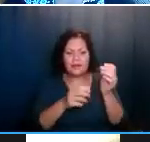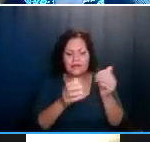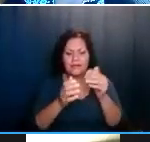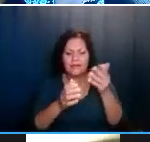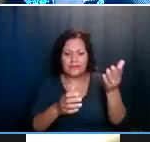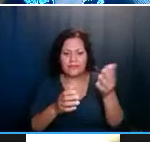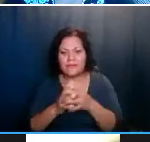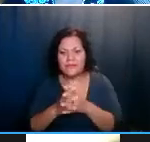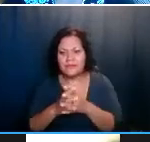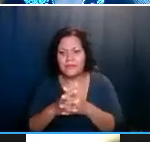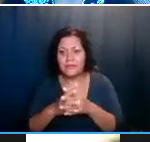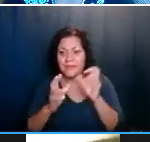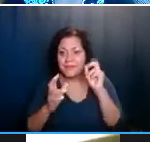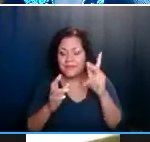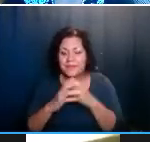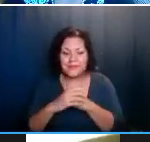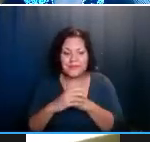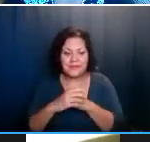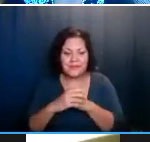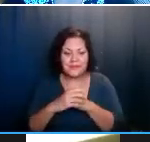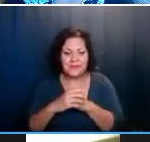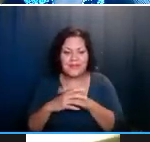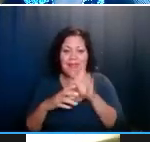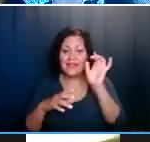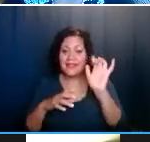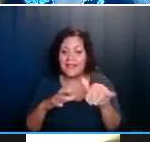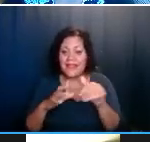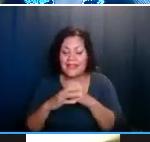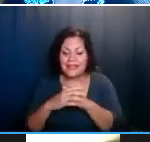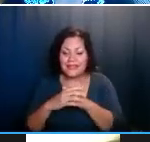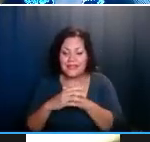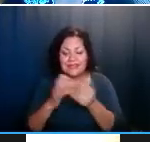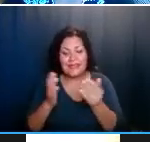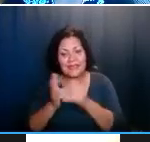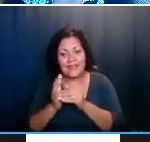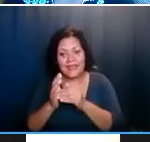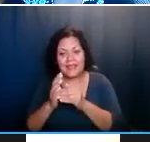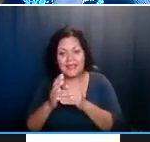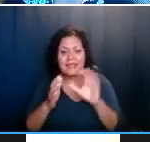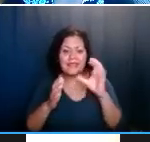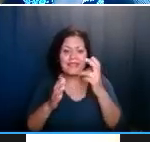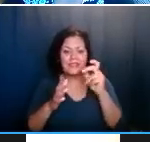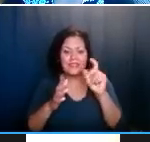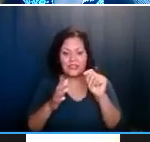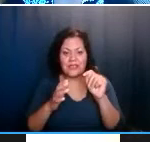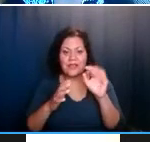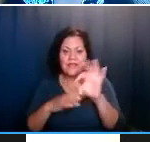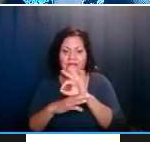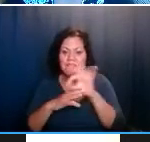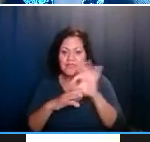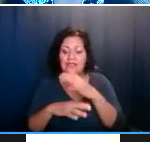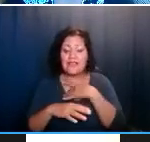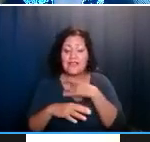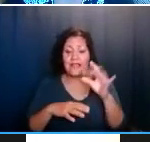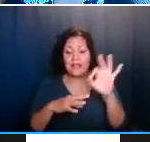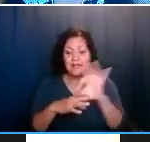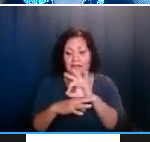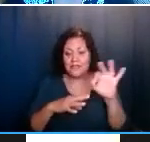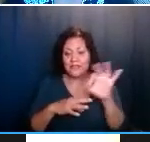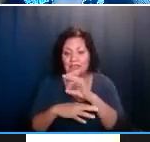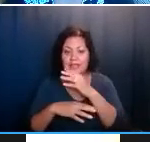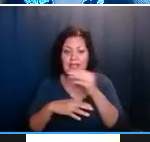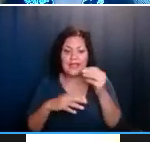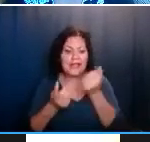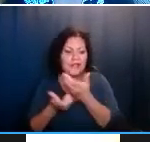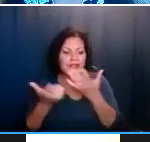Okay. And that is, again, there's the chat function, there's the like function. Everything is